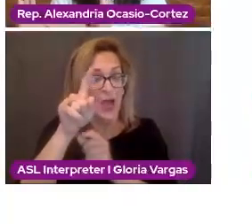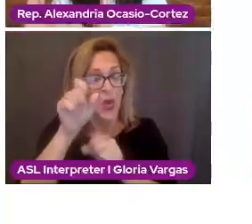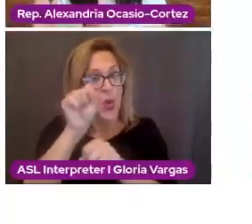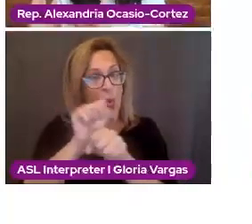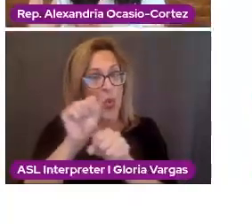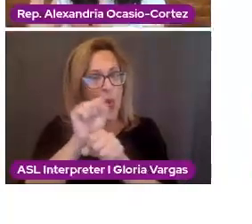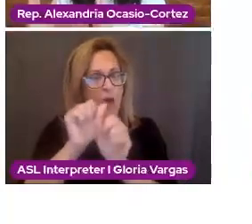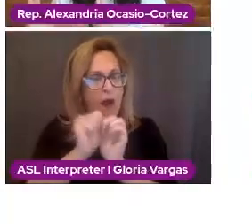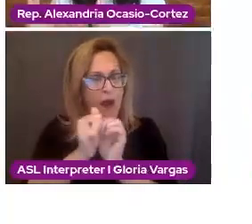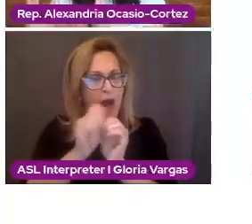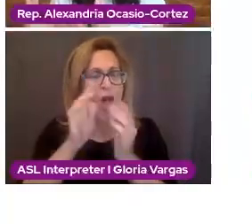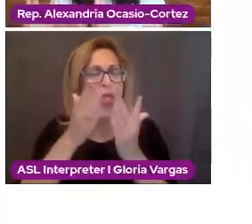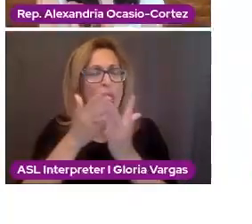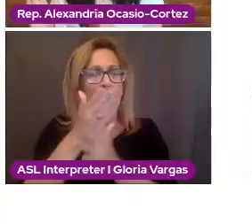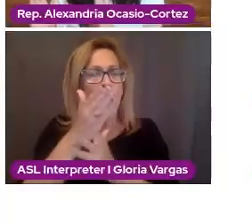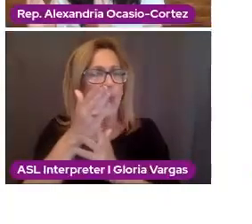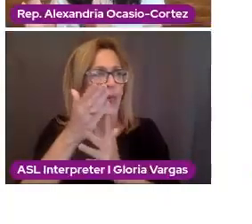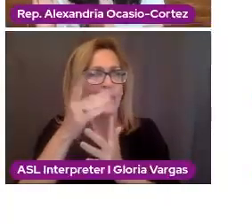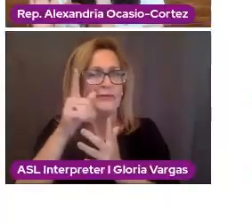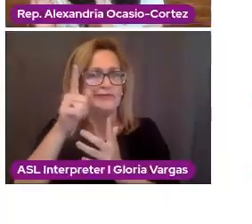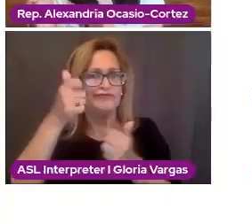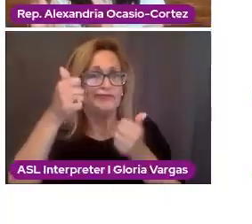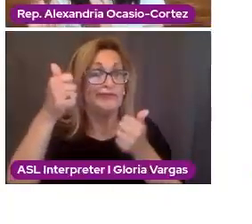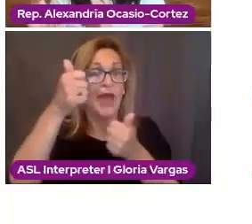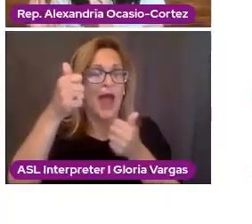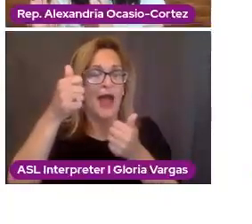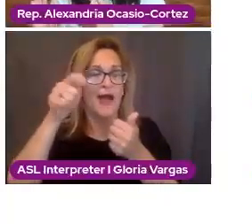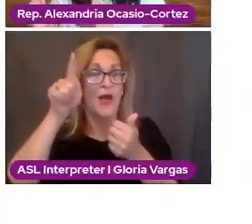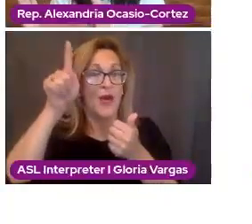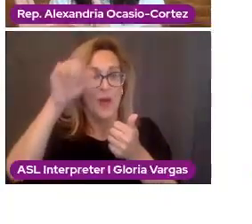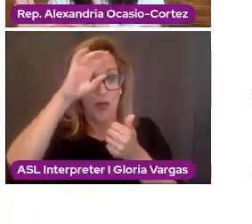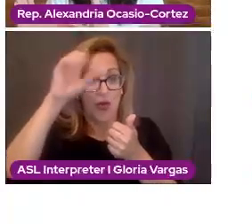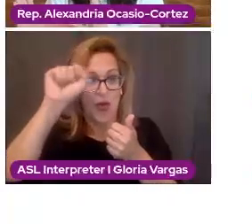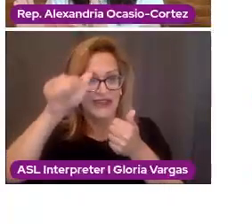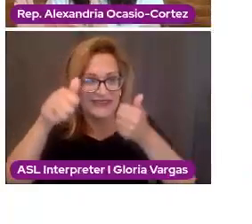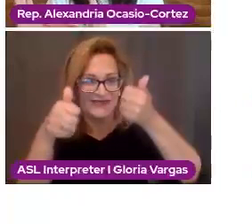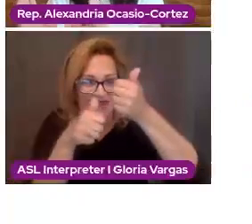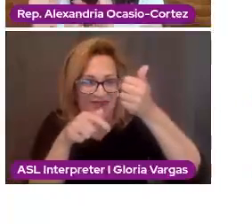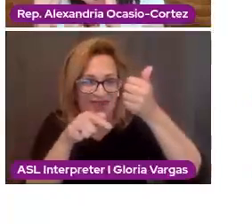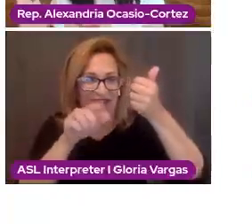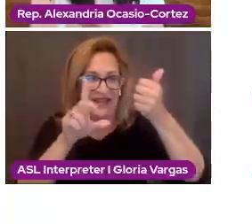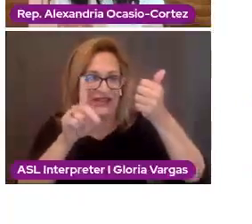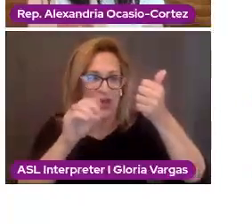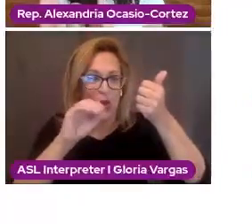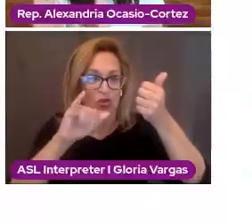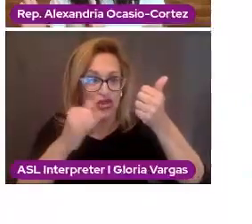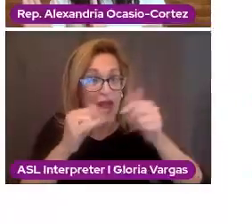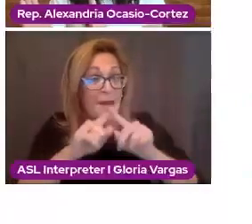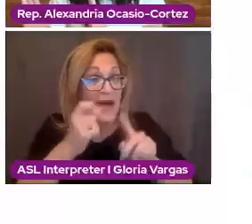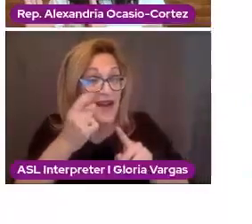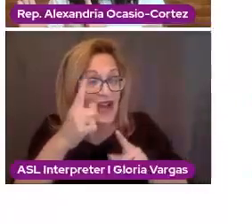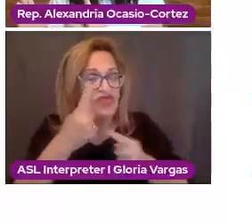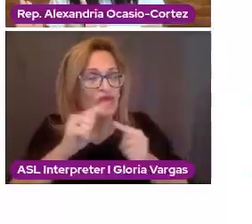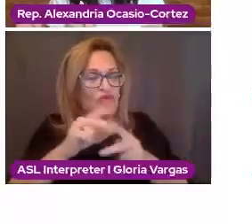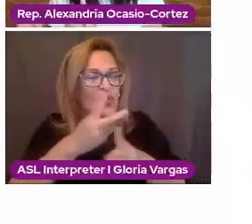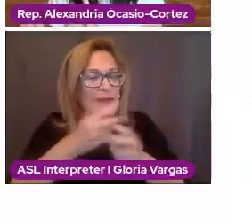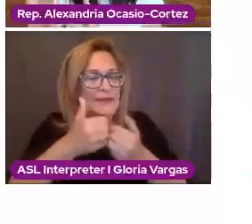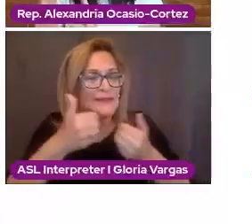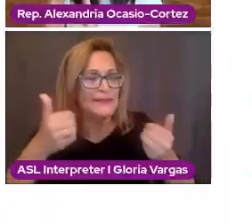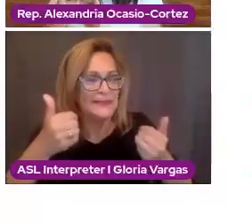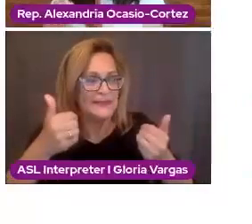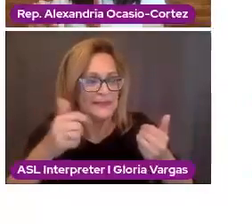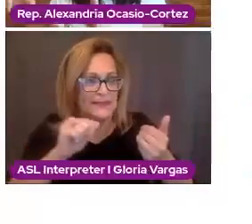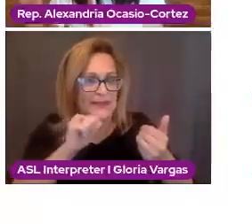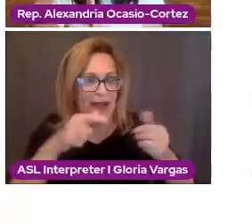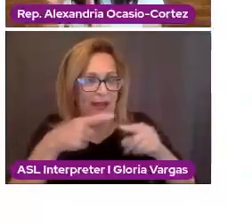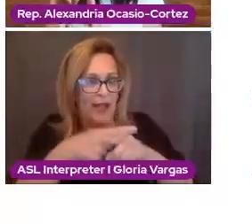executive branch, but it is we try to keep it as independent as possible. It is up to the Department of Justice.